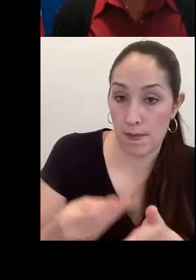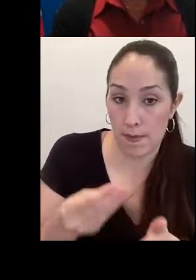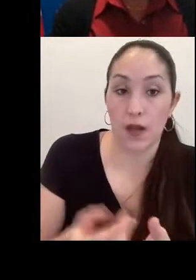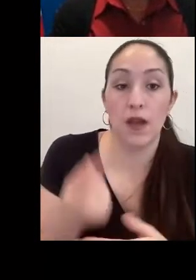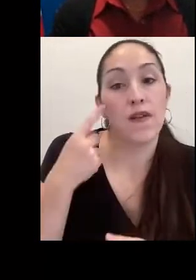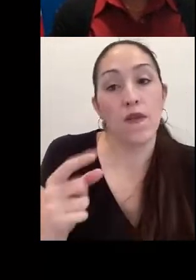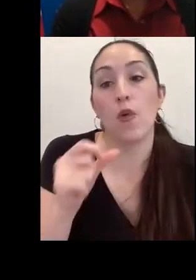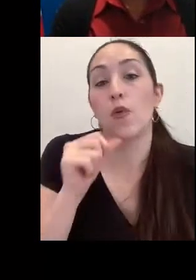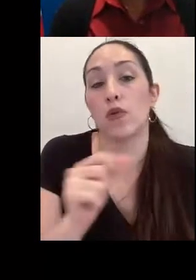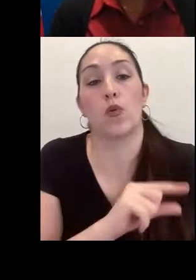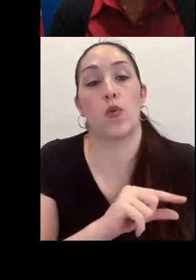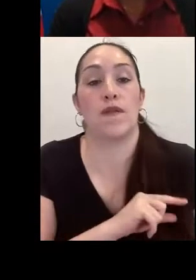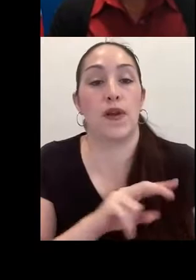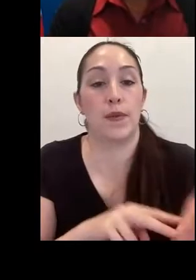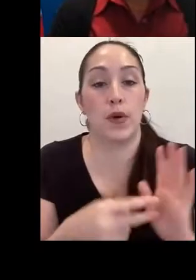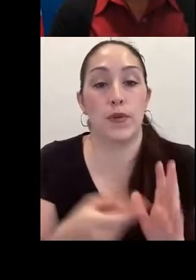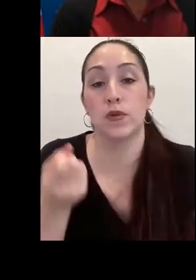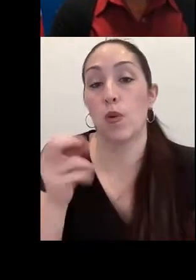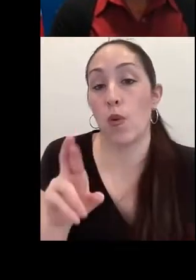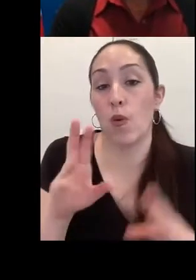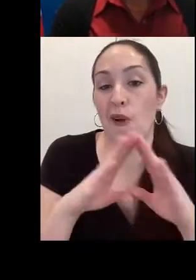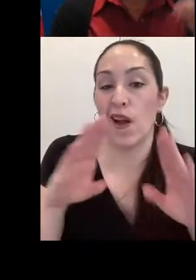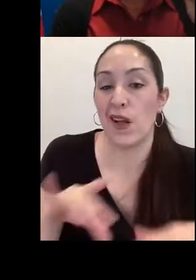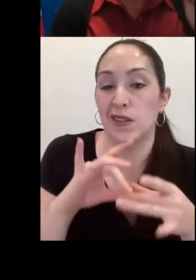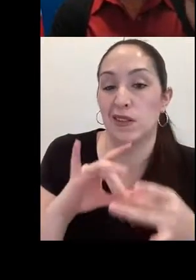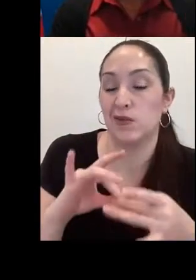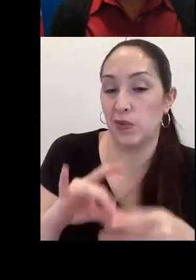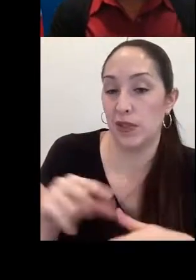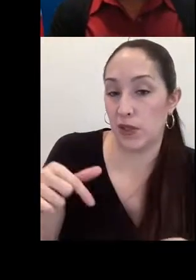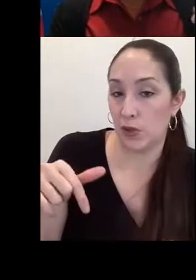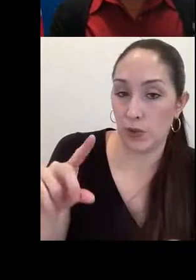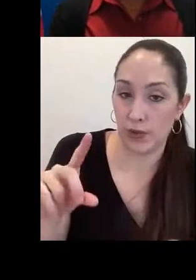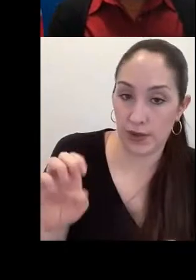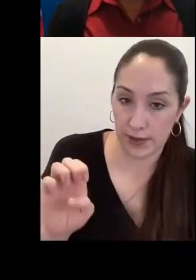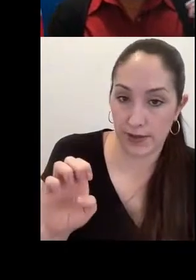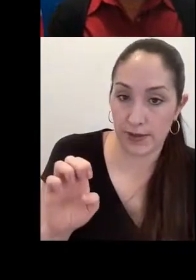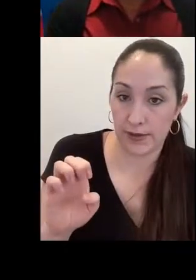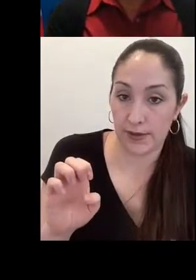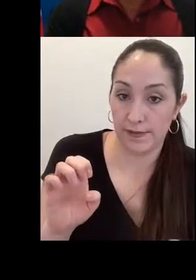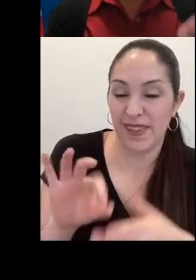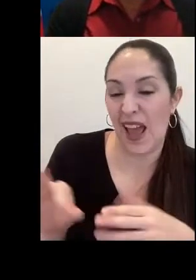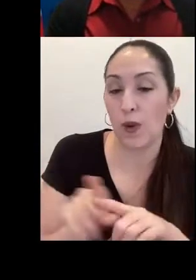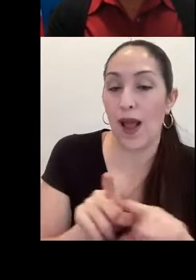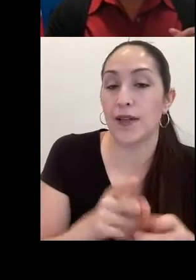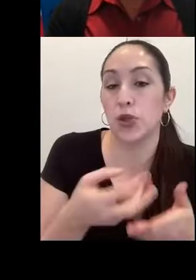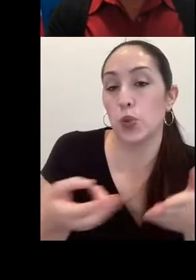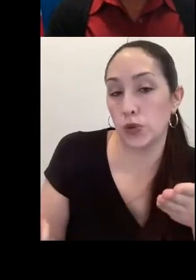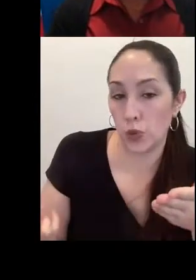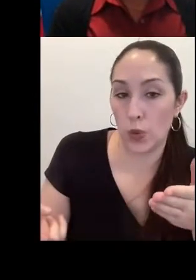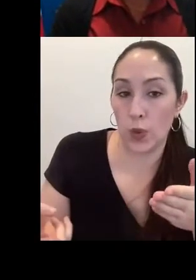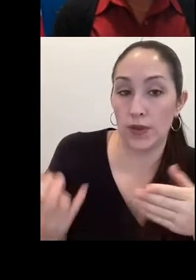housing-related QDE as a resource at the early of the month spent or the month